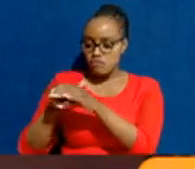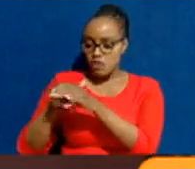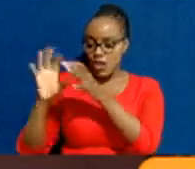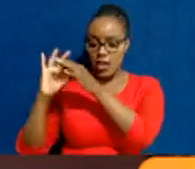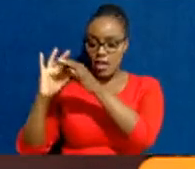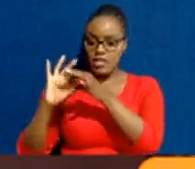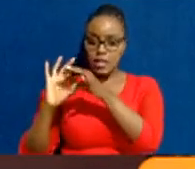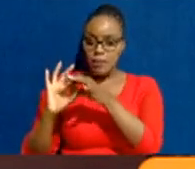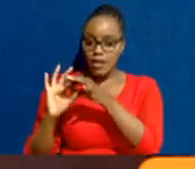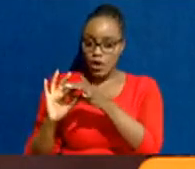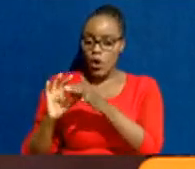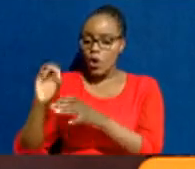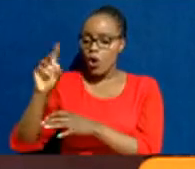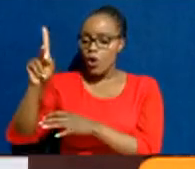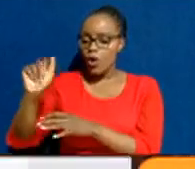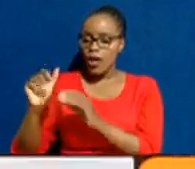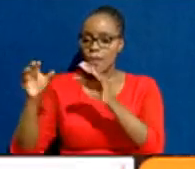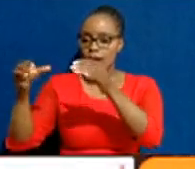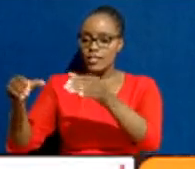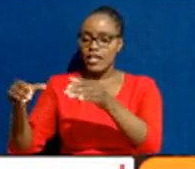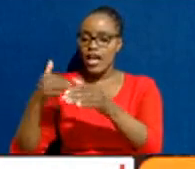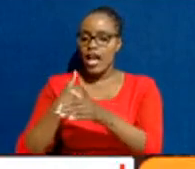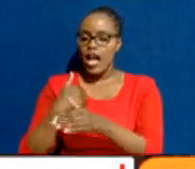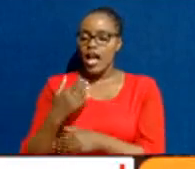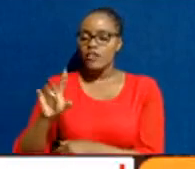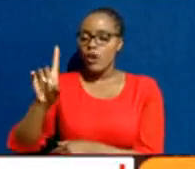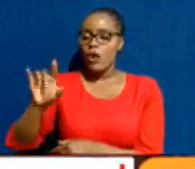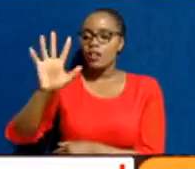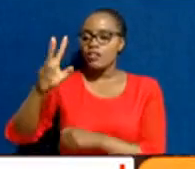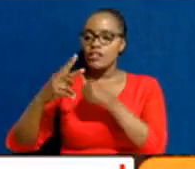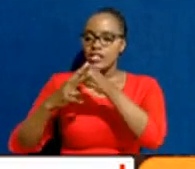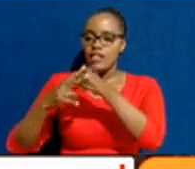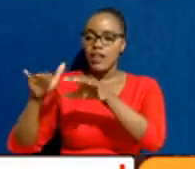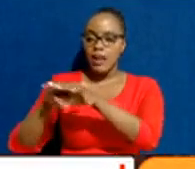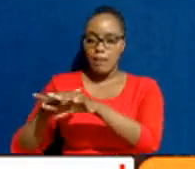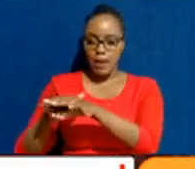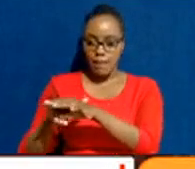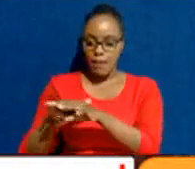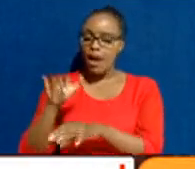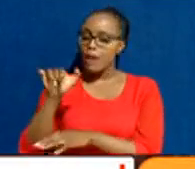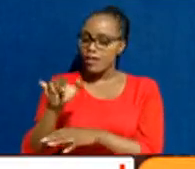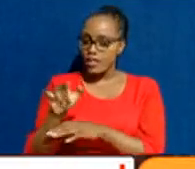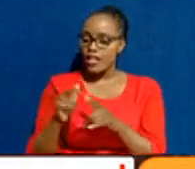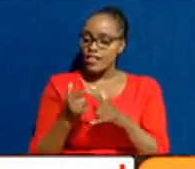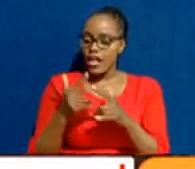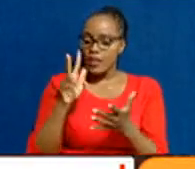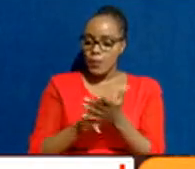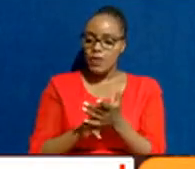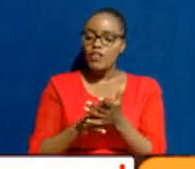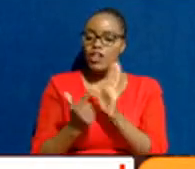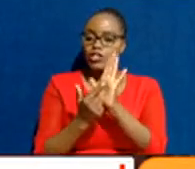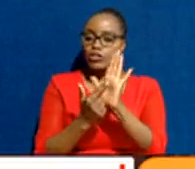la Umoja One Kenya coalition party stands at 157 members. This by implication